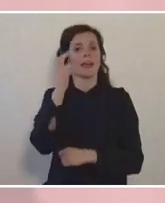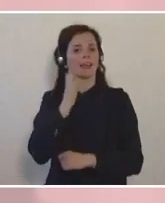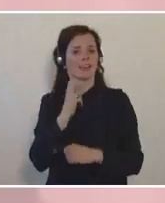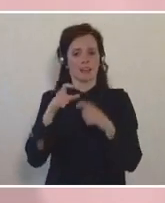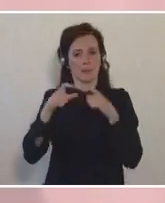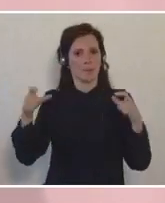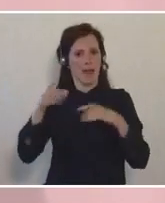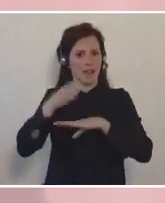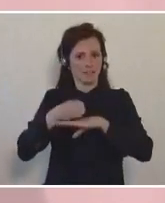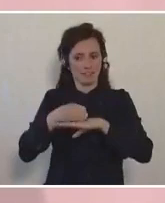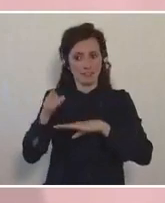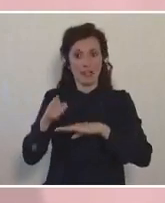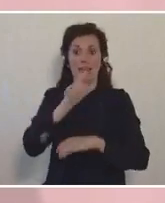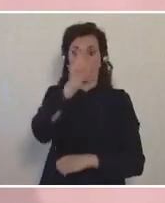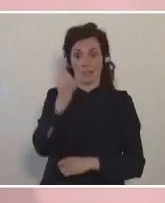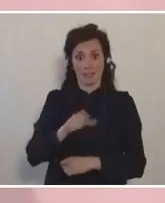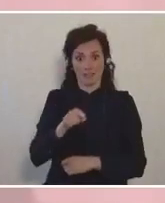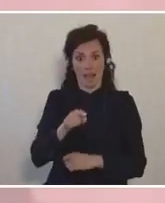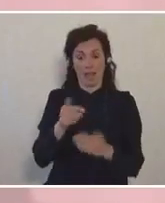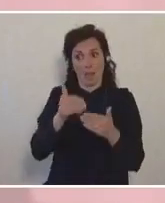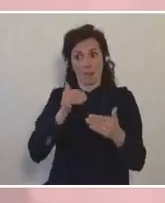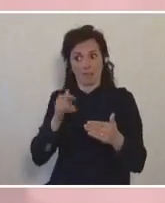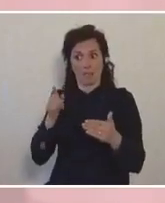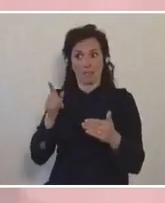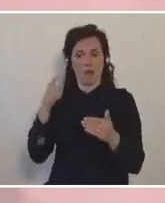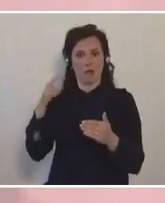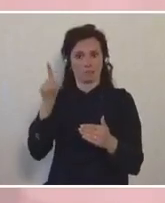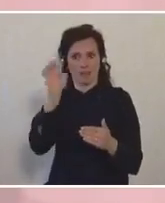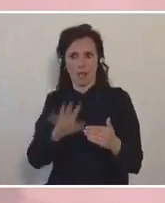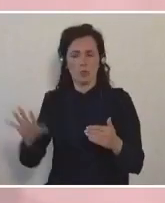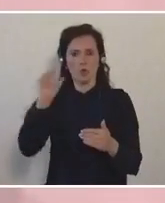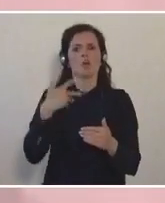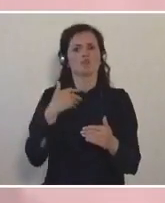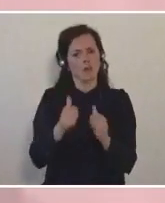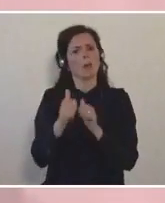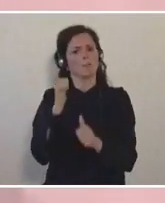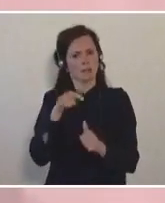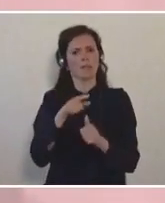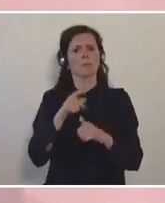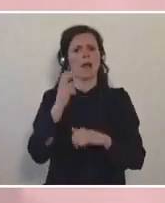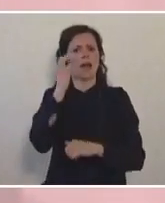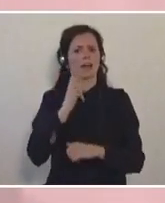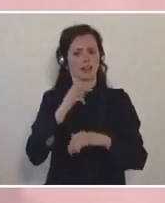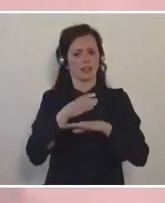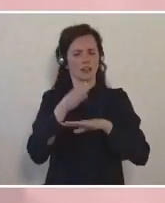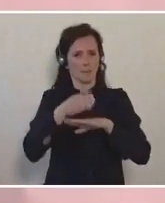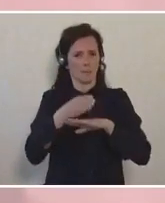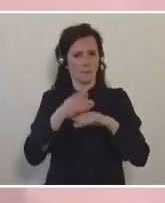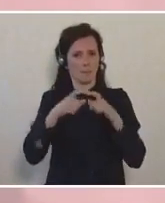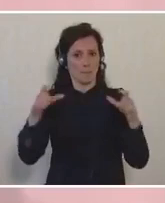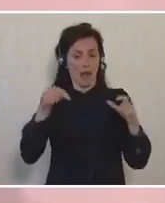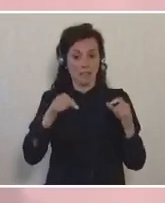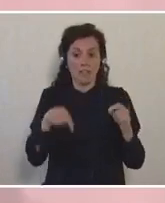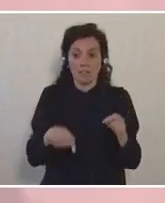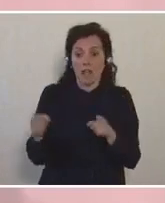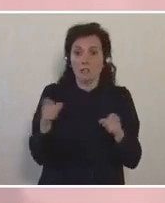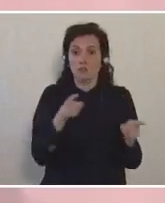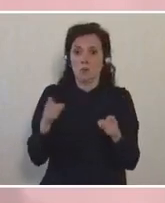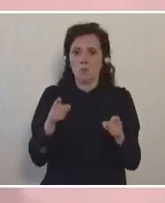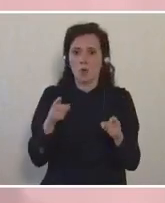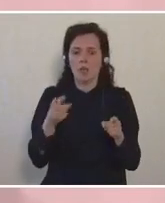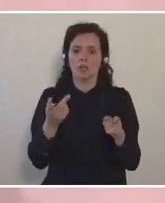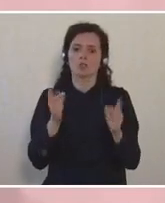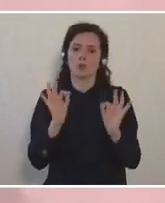are coordinating with the Commission in order to have exactly the same. But in the meantime, we will have our national green